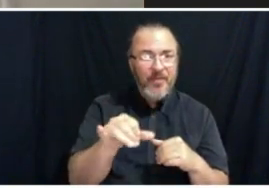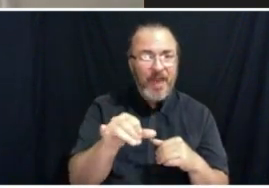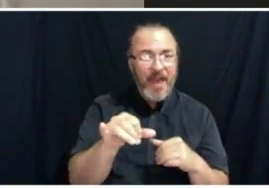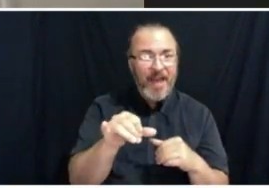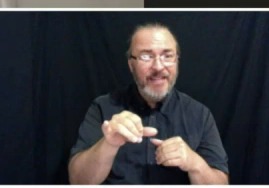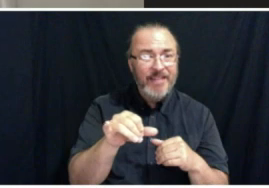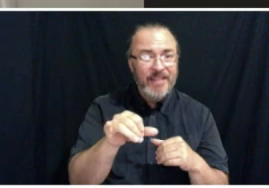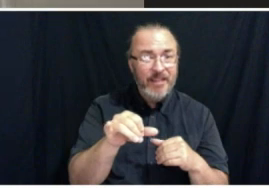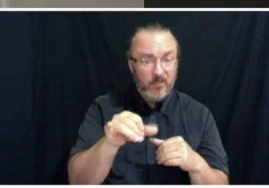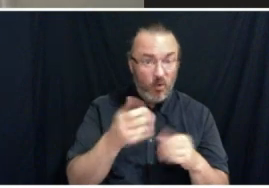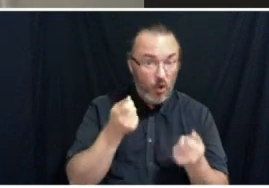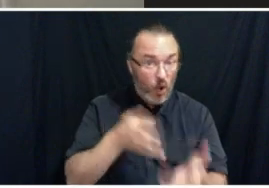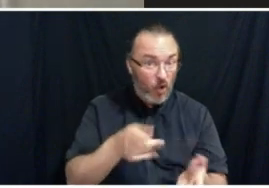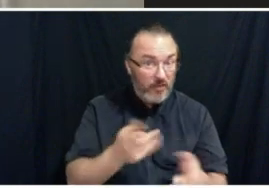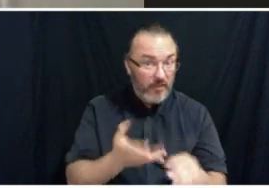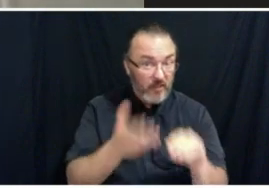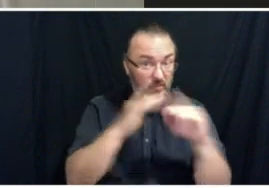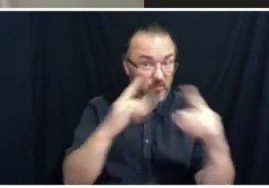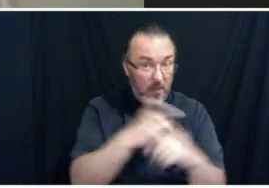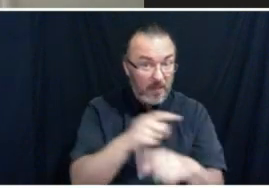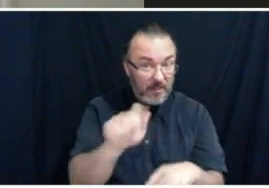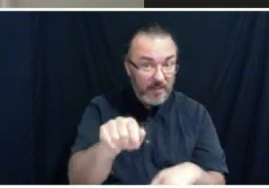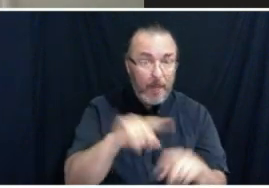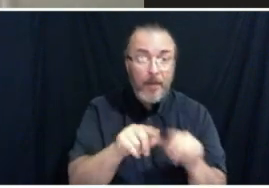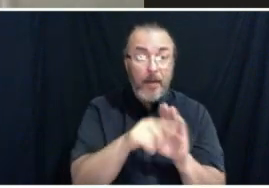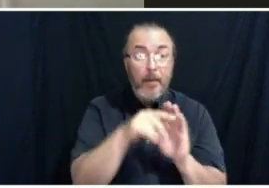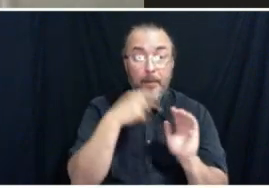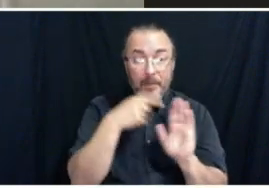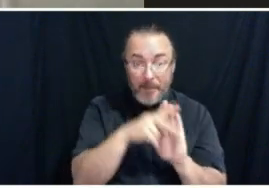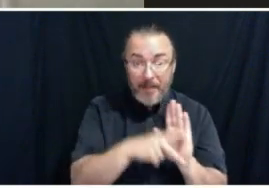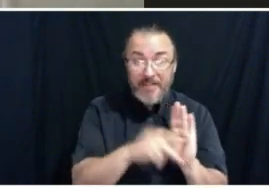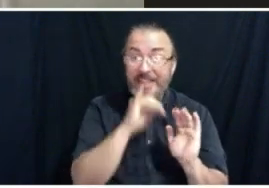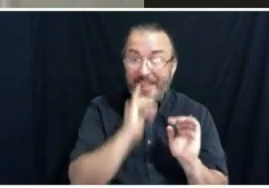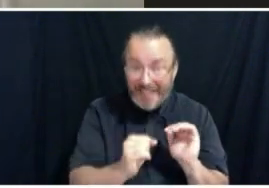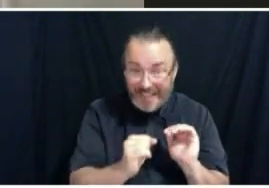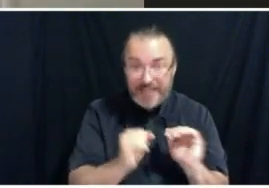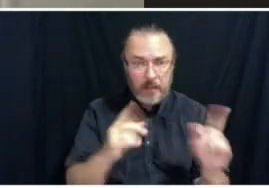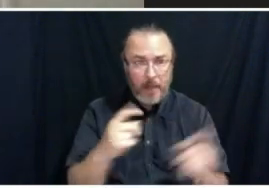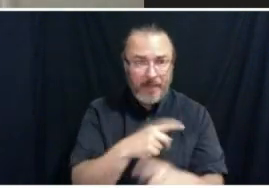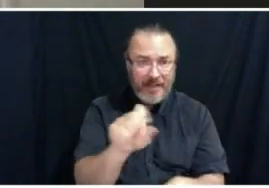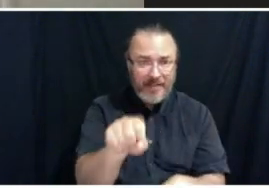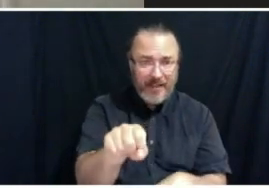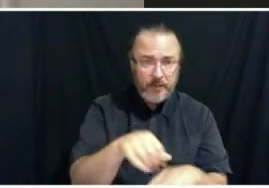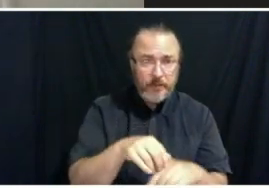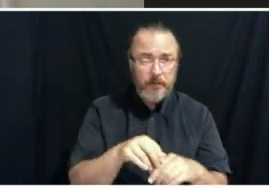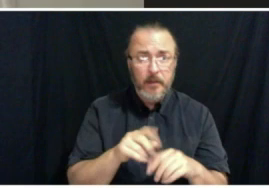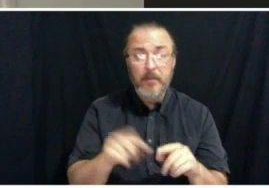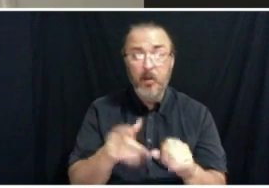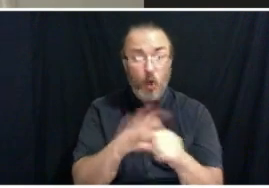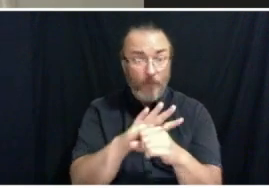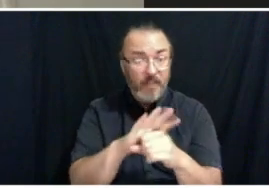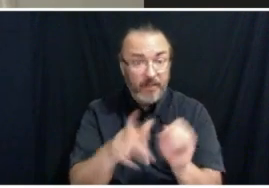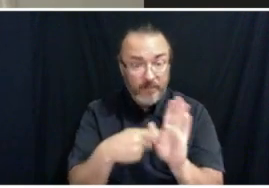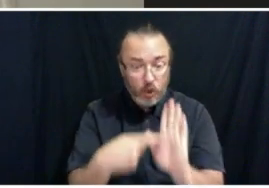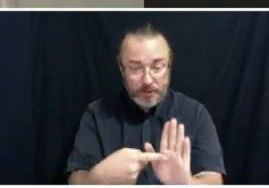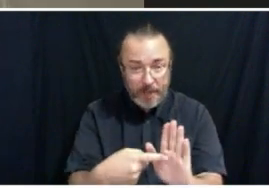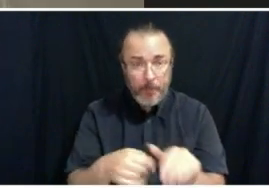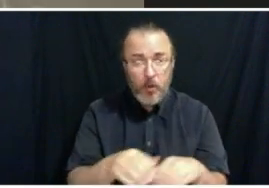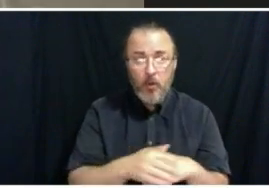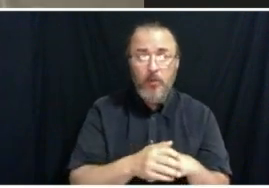complicated, but public policy is complicated. And in the case of COVID, for instance, the